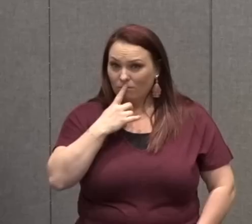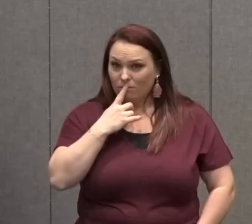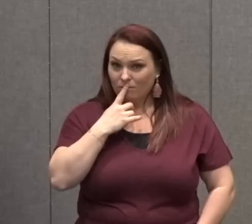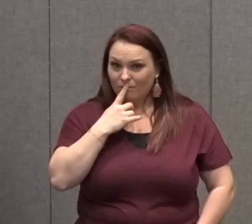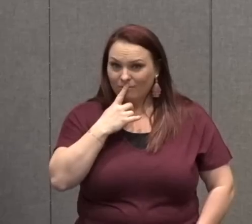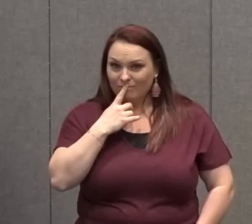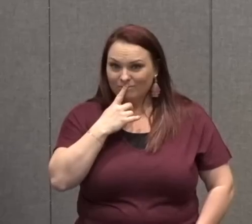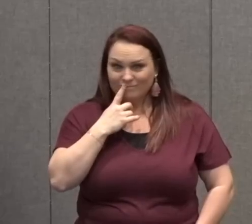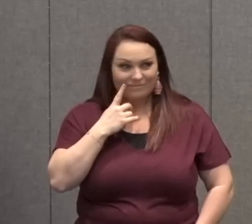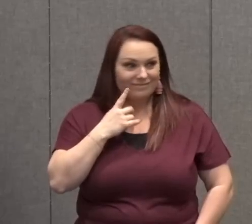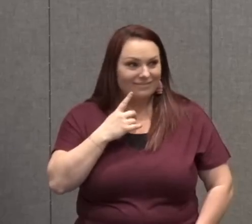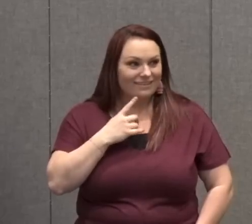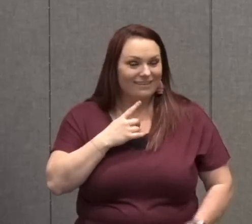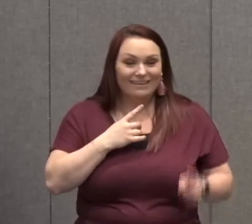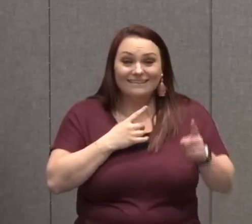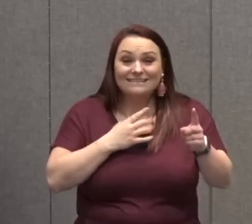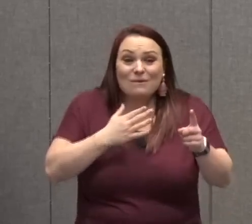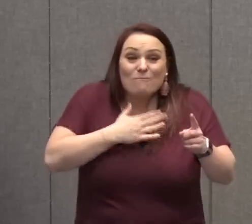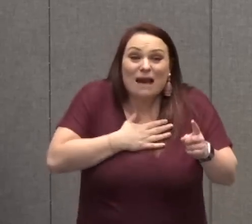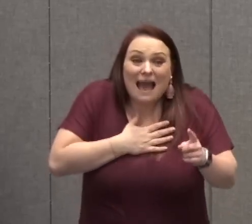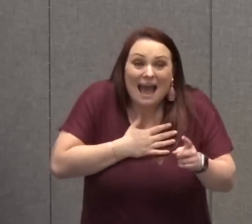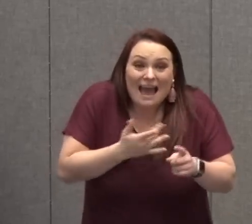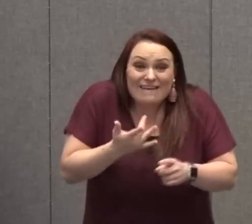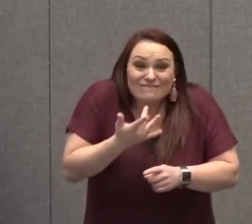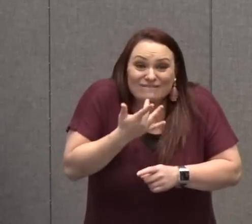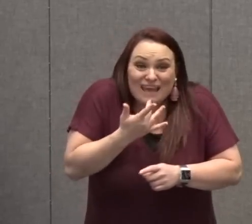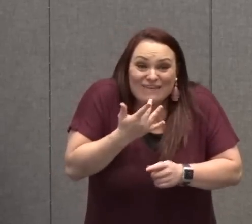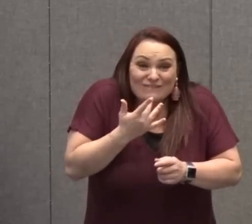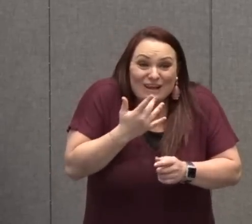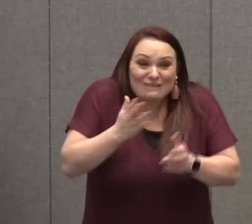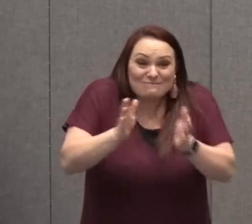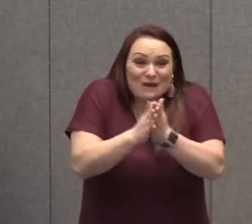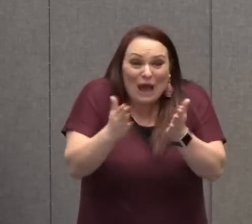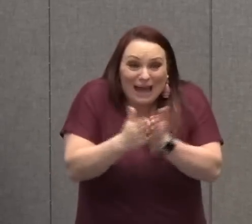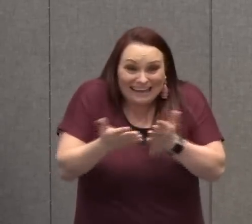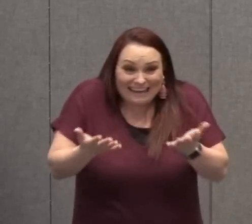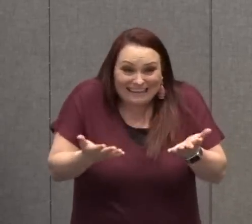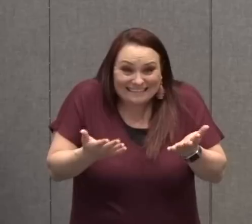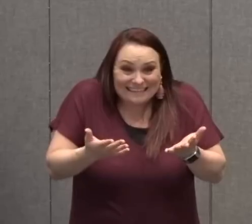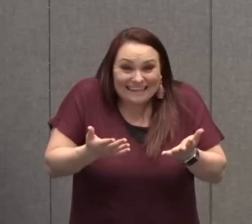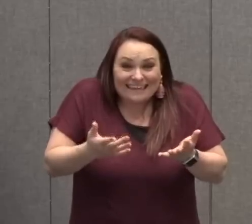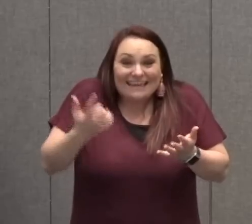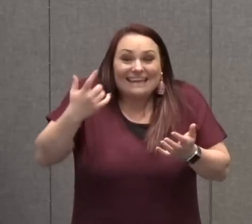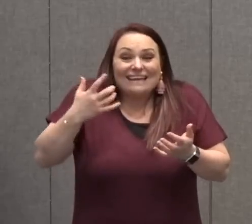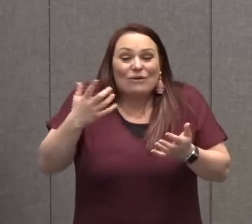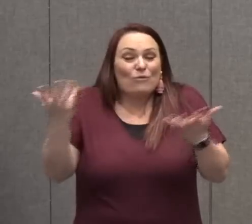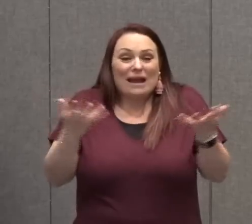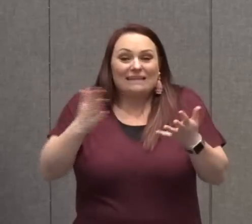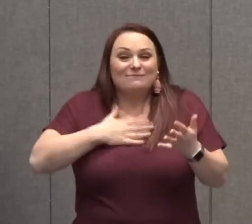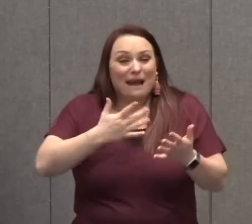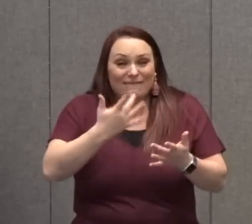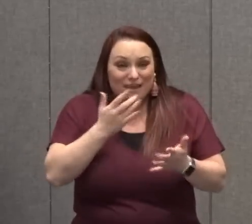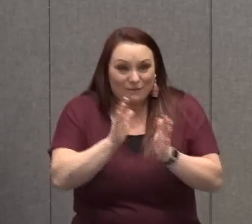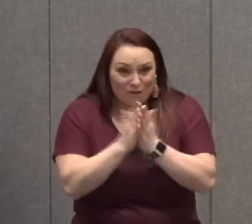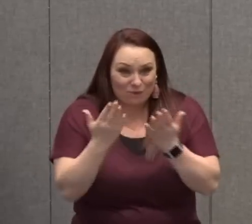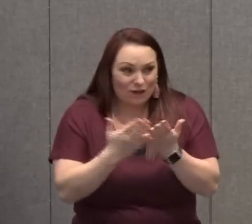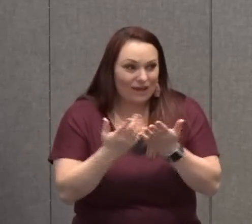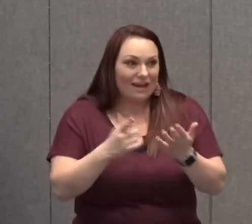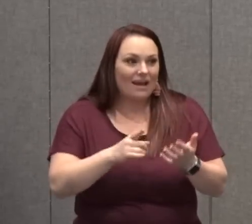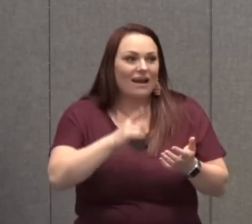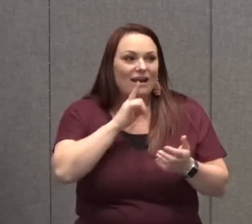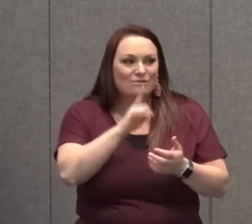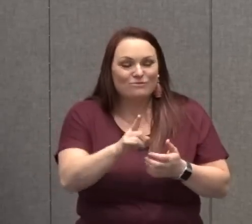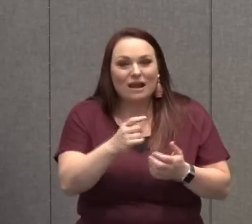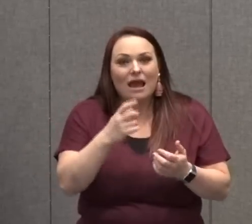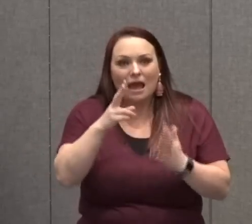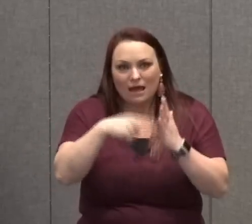this is my favorite book Ms. Martindale you must have studied for this show what do you got and I've read love that dog